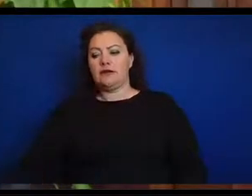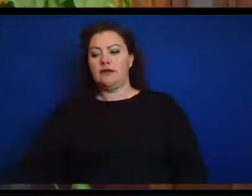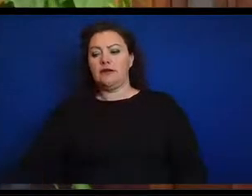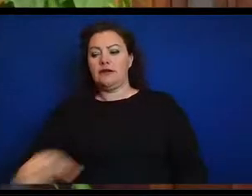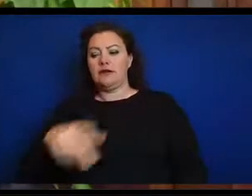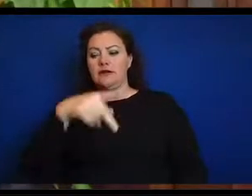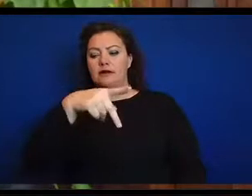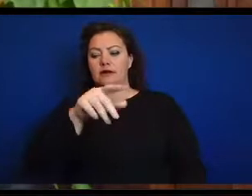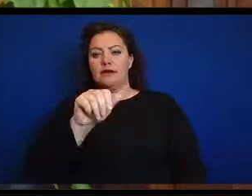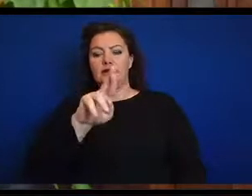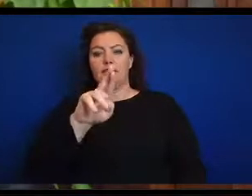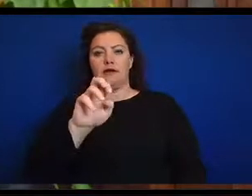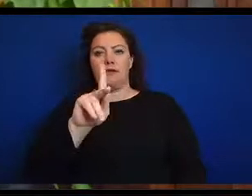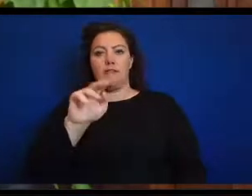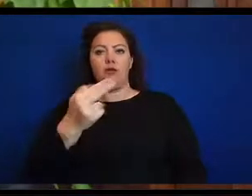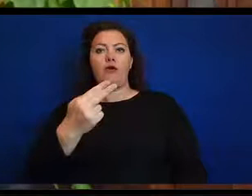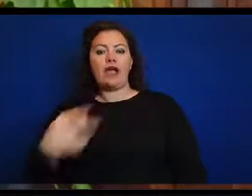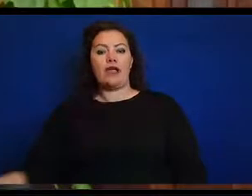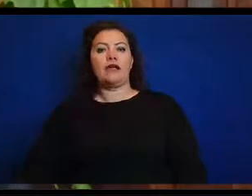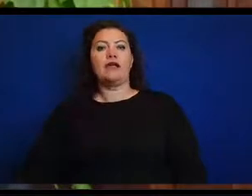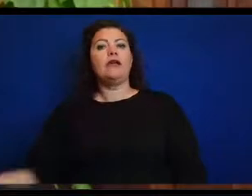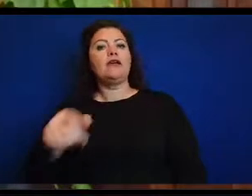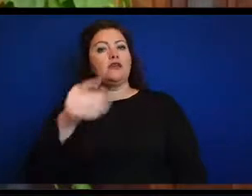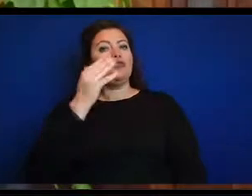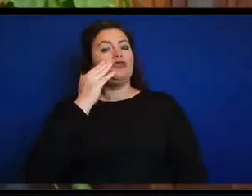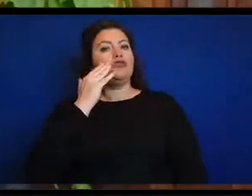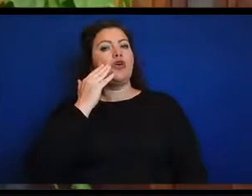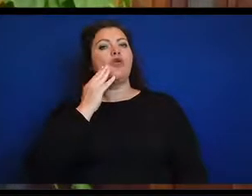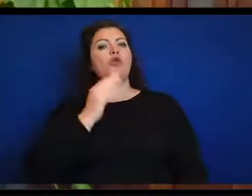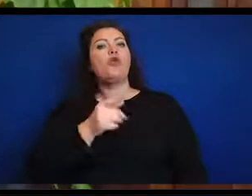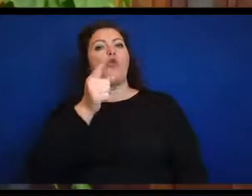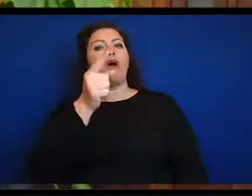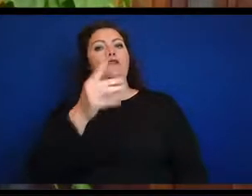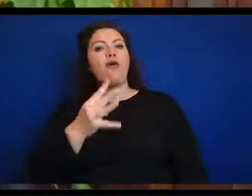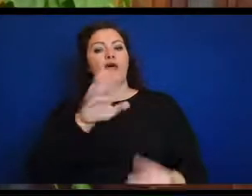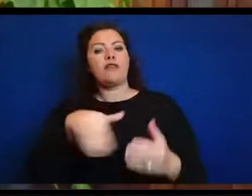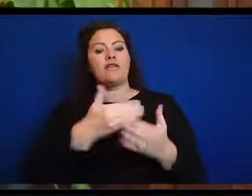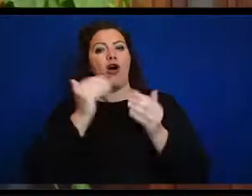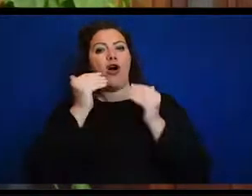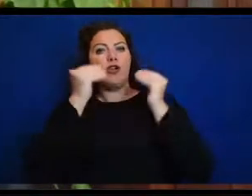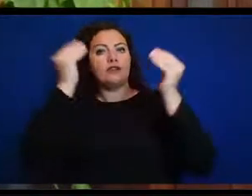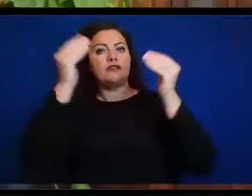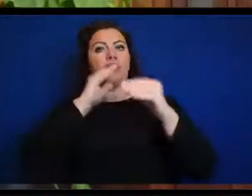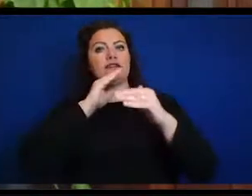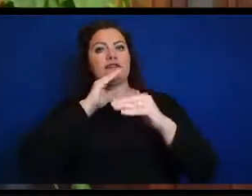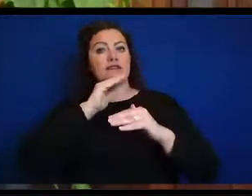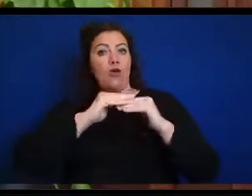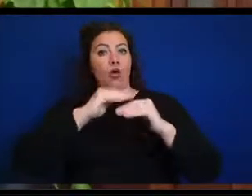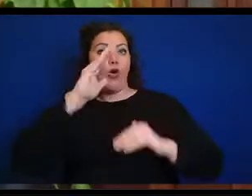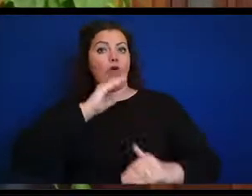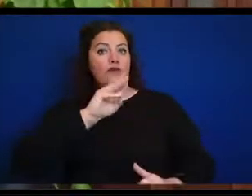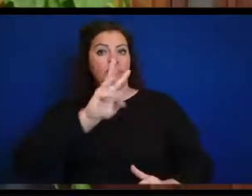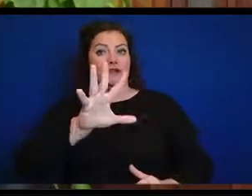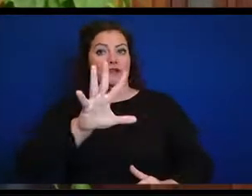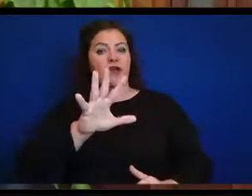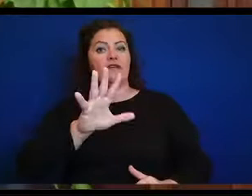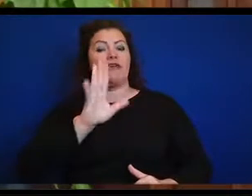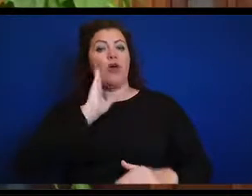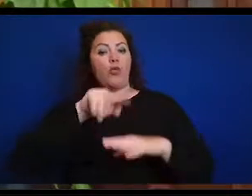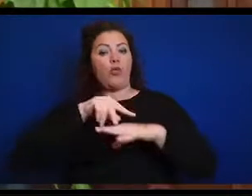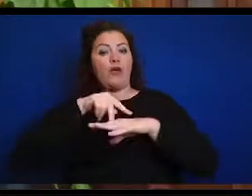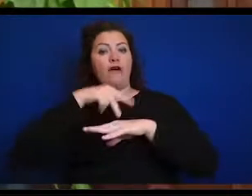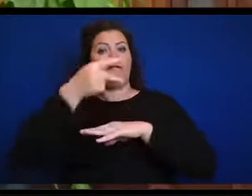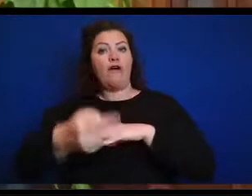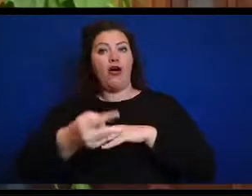it's estimated that a quarter of all adults ages 65 and older will fall each year.